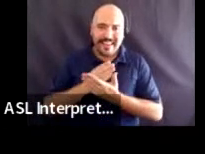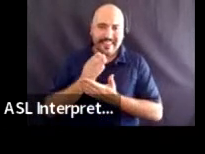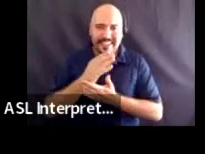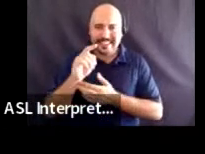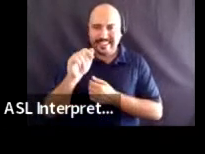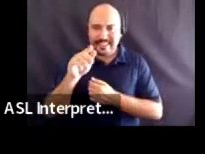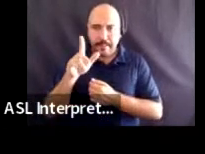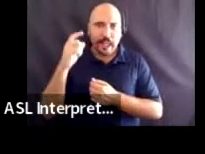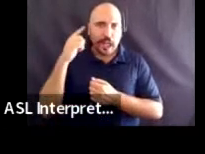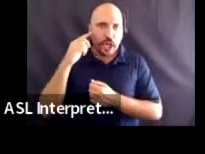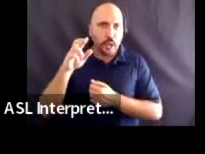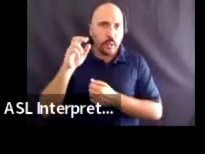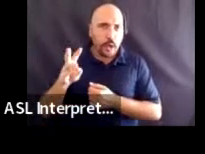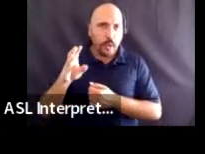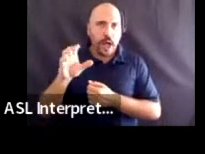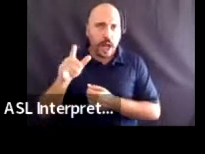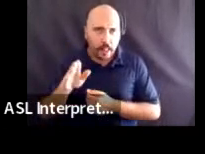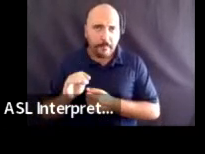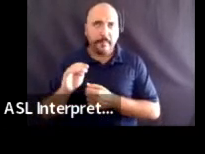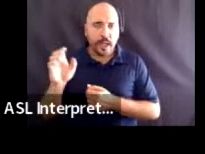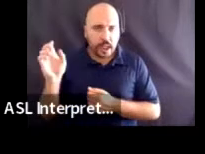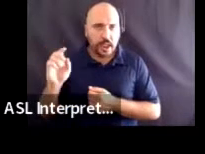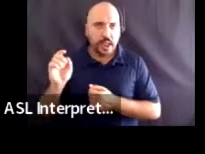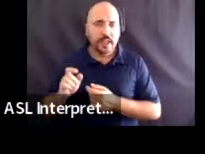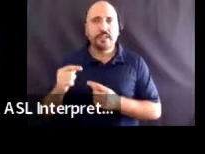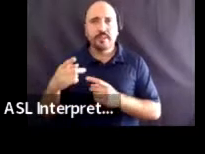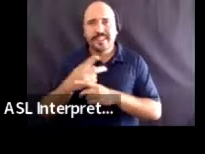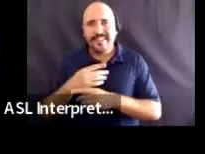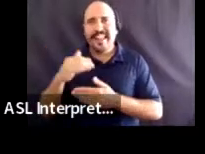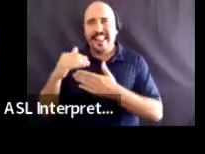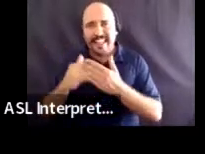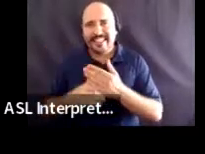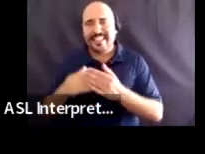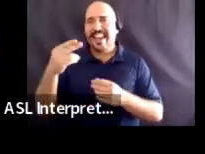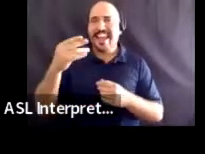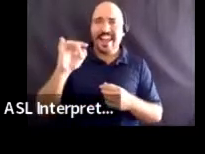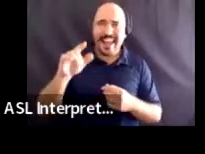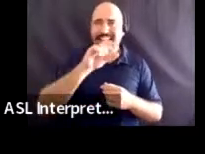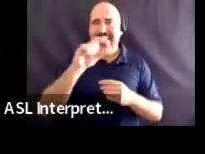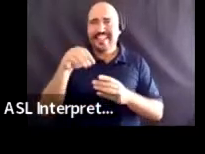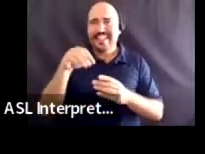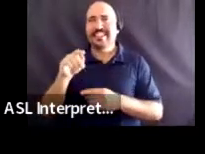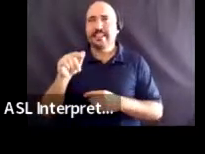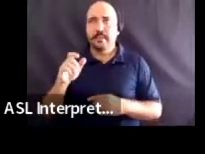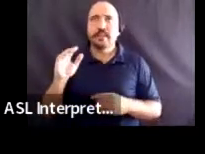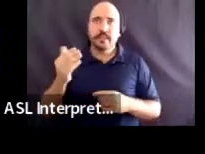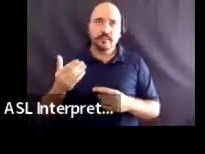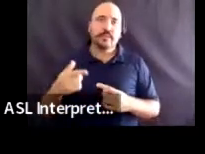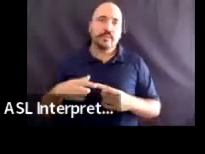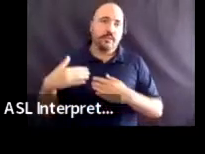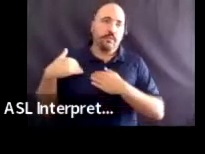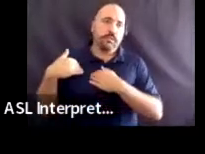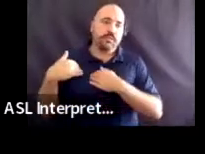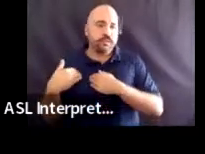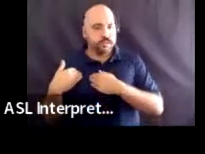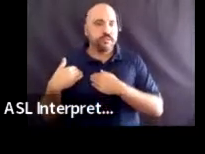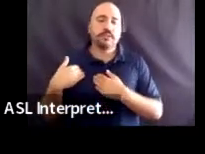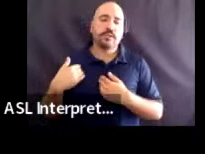hearing row and column numbers and then trying to navigate a list and a heading inside a table just seems too cumbersome. So we just got rid of that